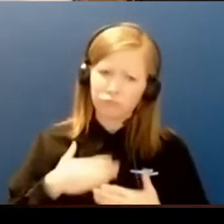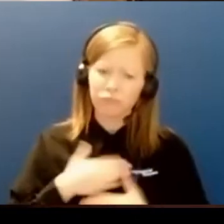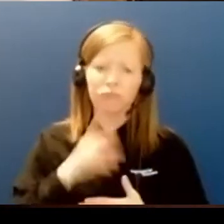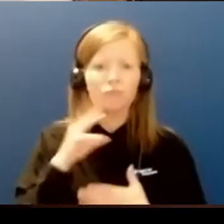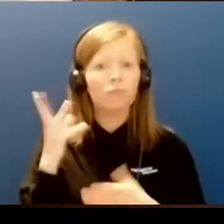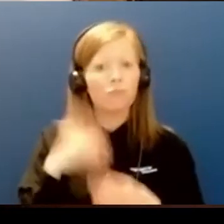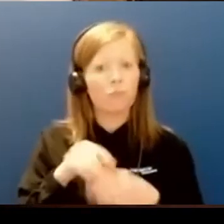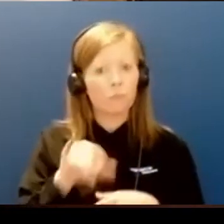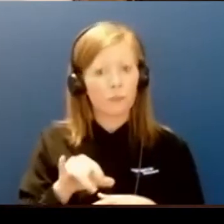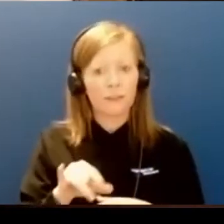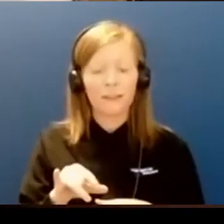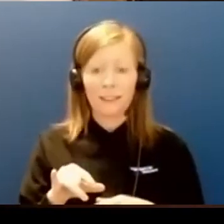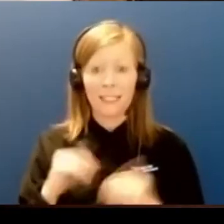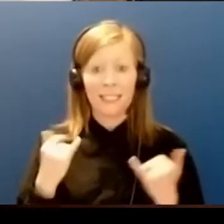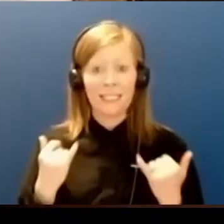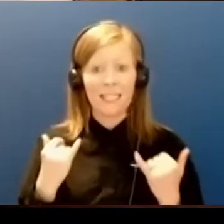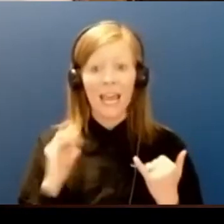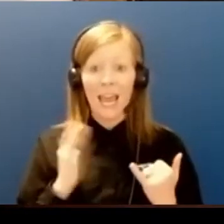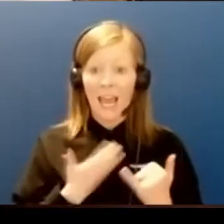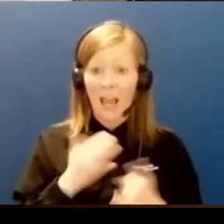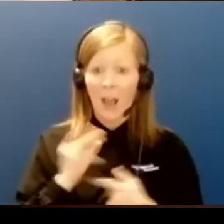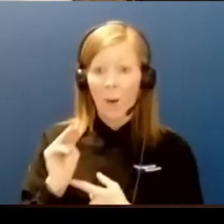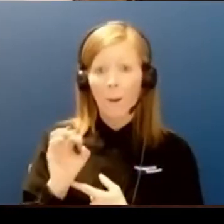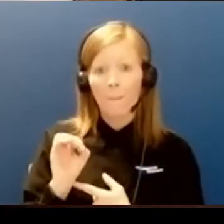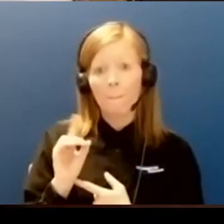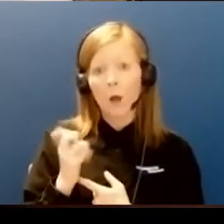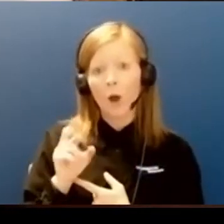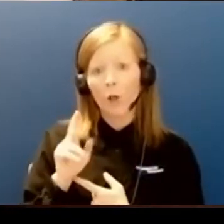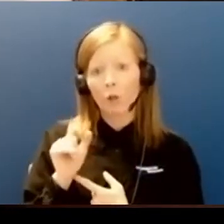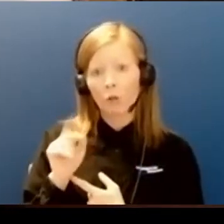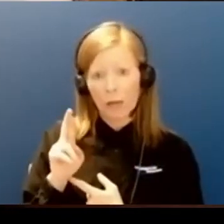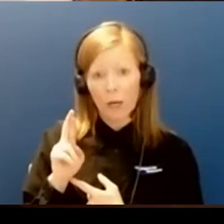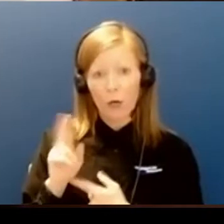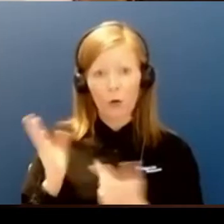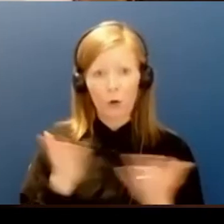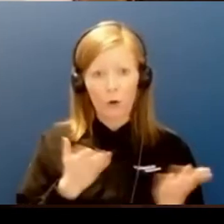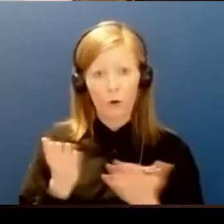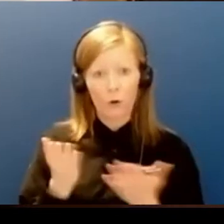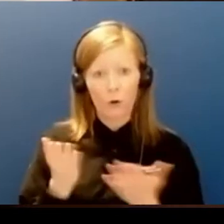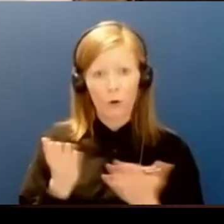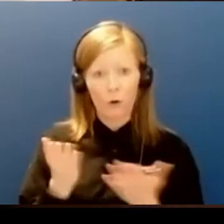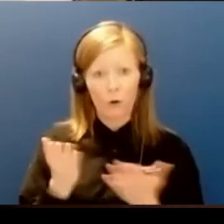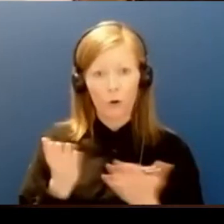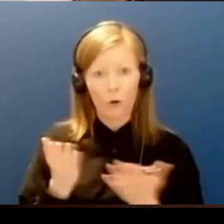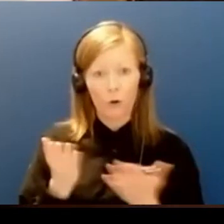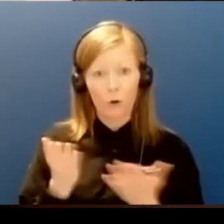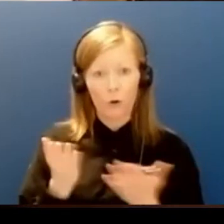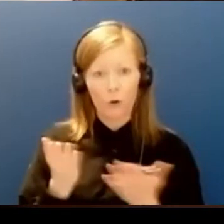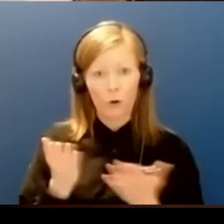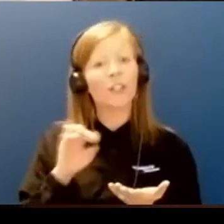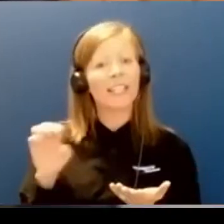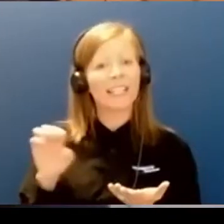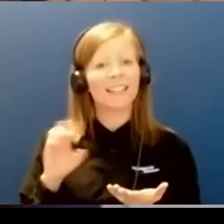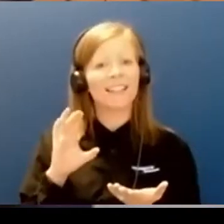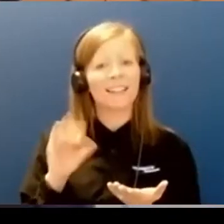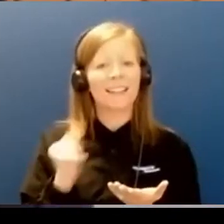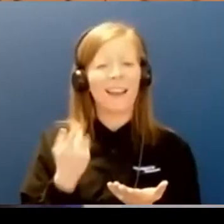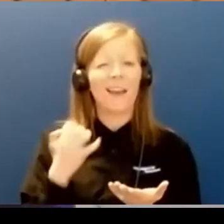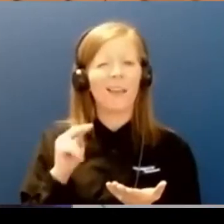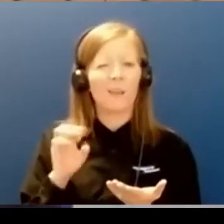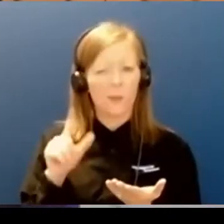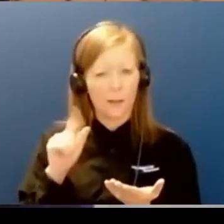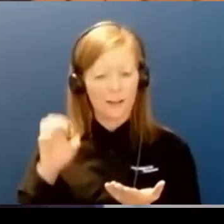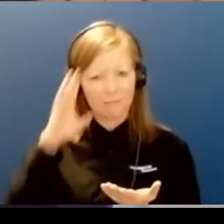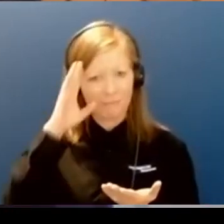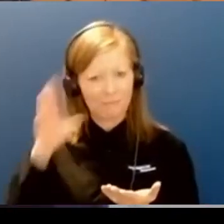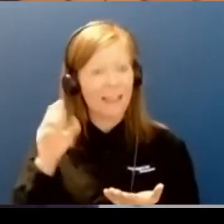Now, our moderator today will be Dr. Catherine Lee. Dr. Lee, can you introduce yourself? Hi there, I'm Catherine. I